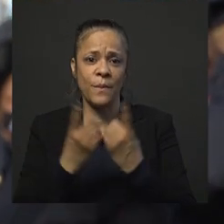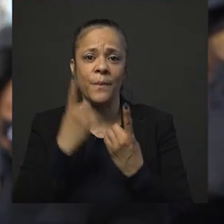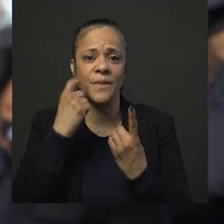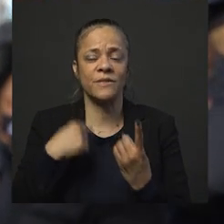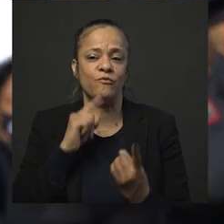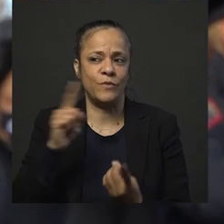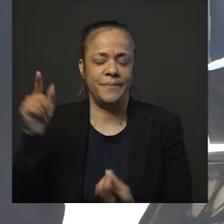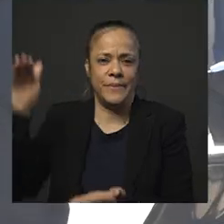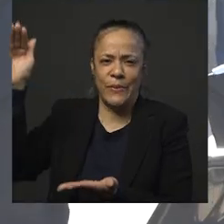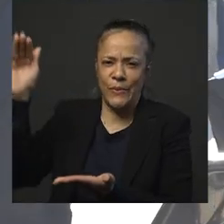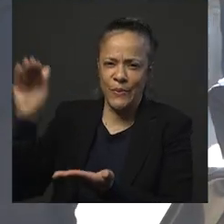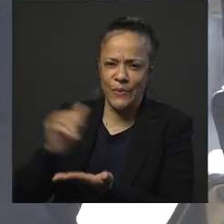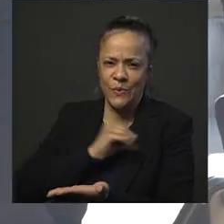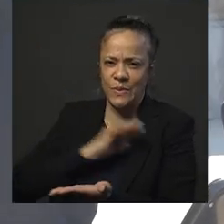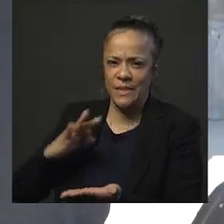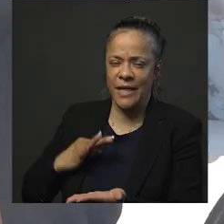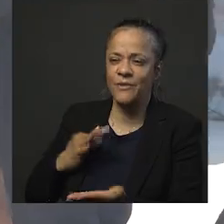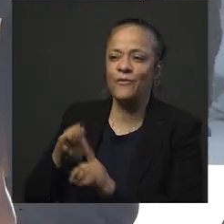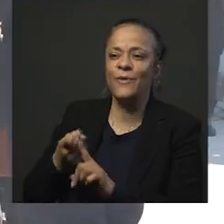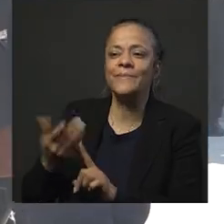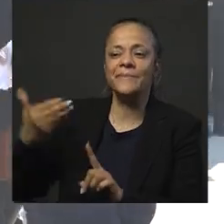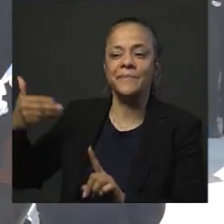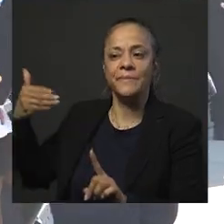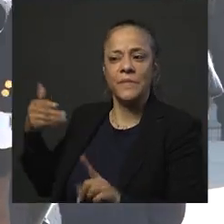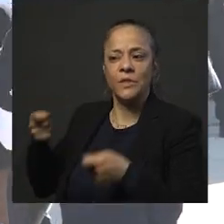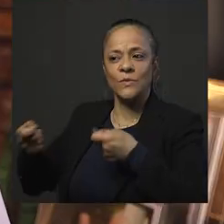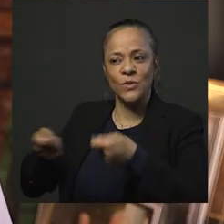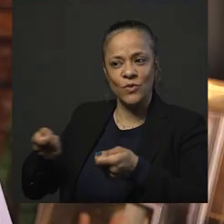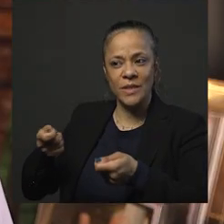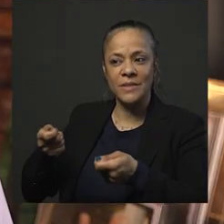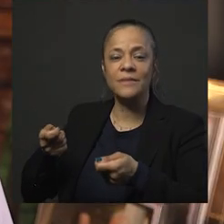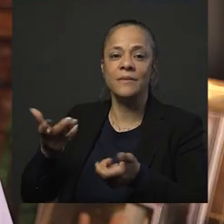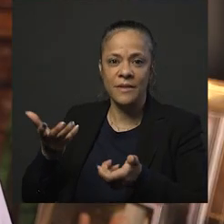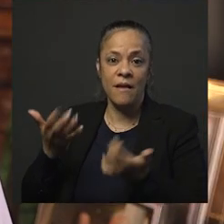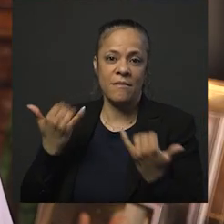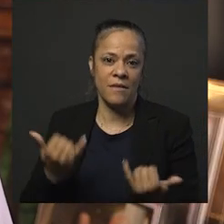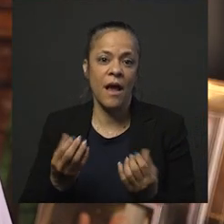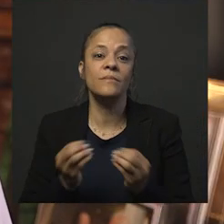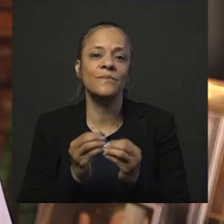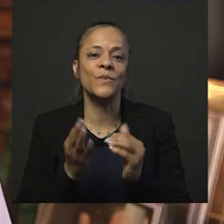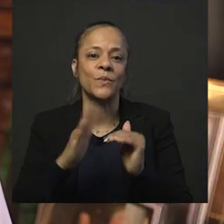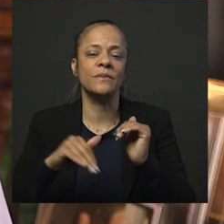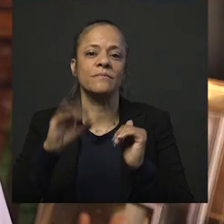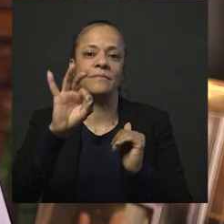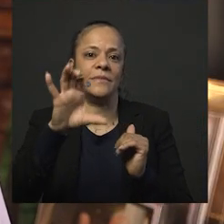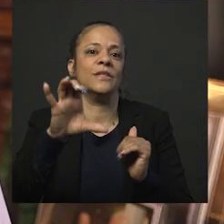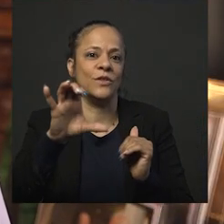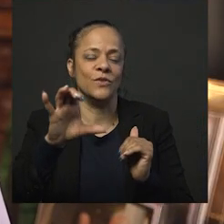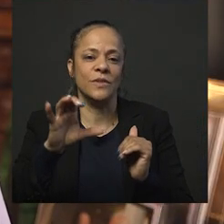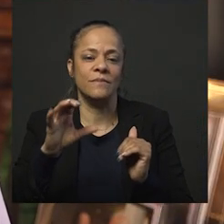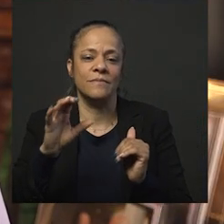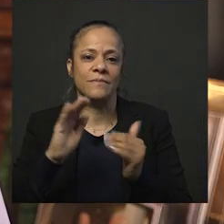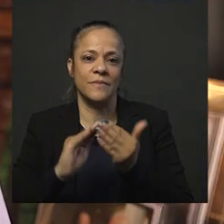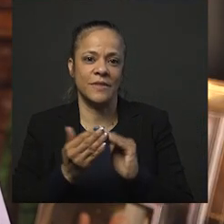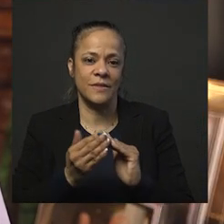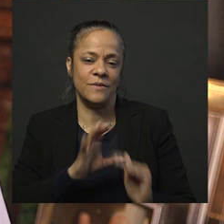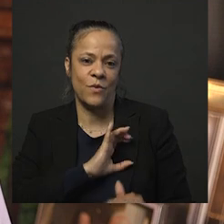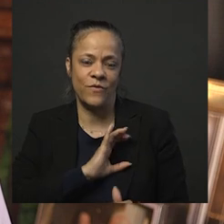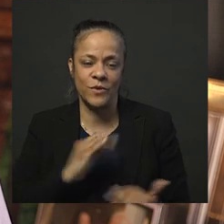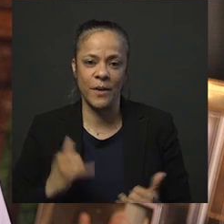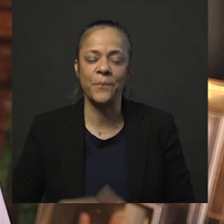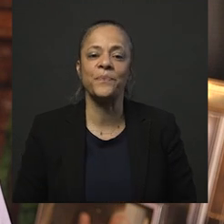900 officers citywide today. The recent officer hirings have helped increase police presence and therefore